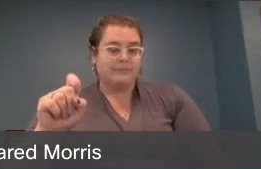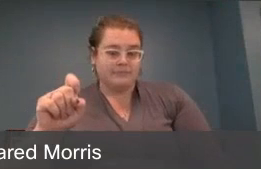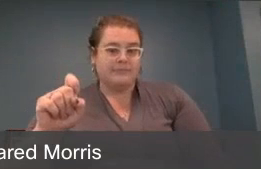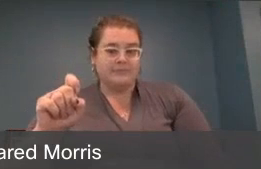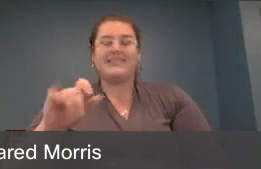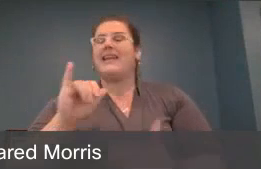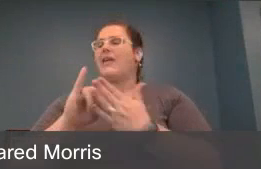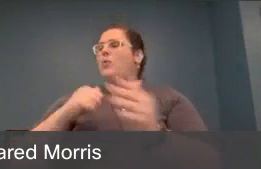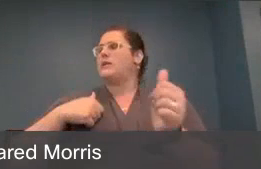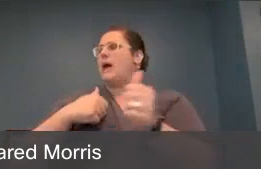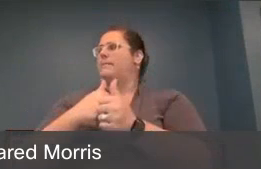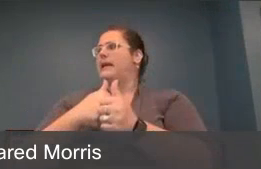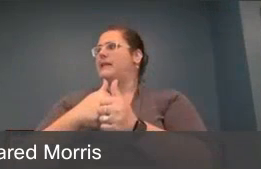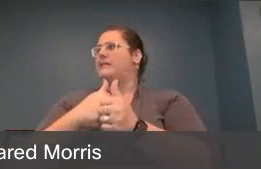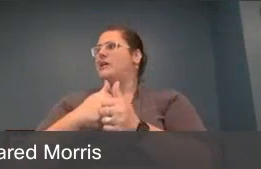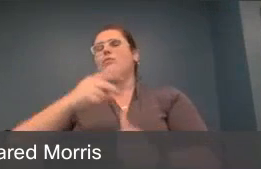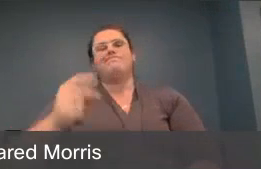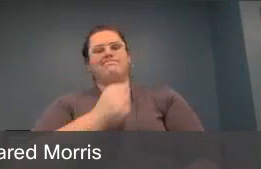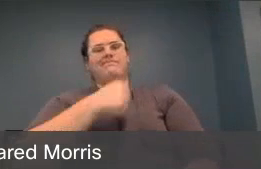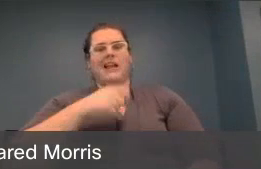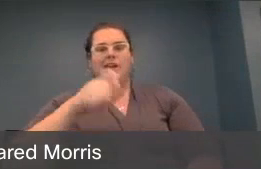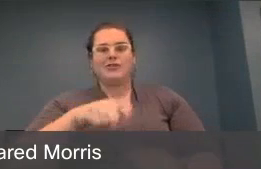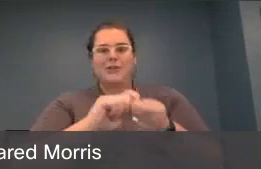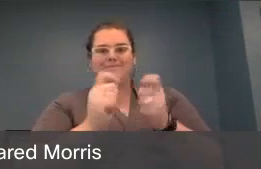I should have changed that. That was updated